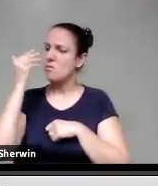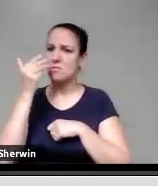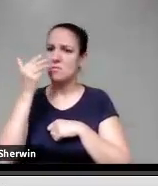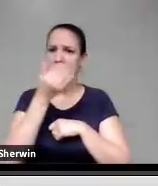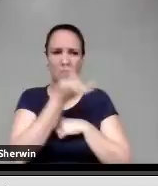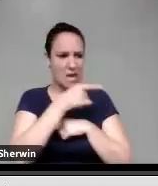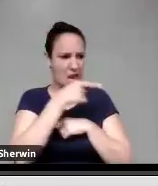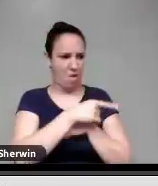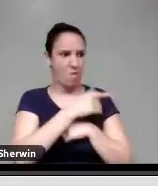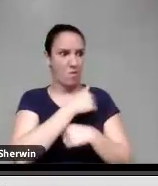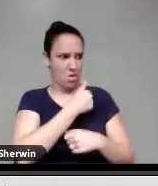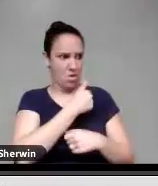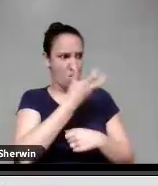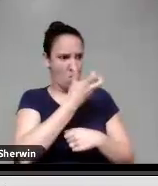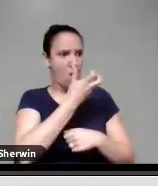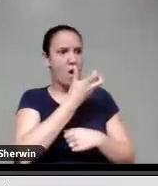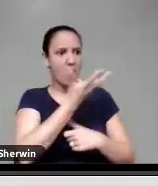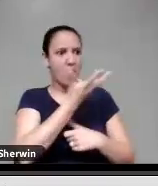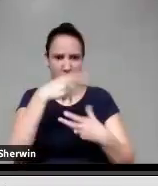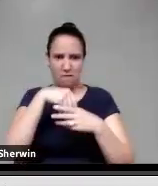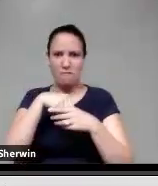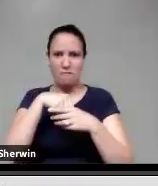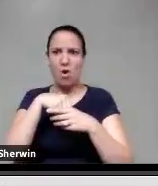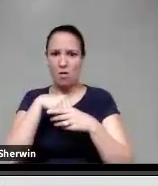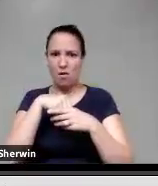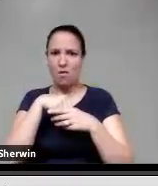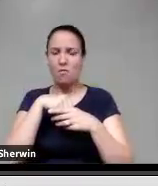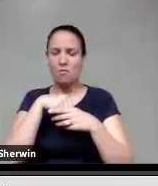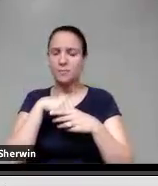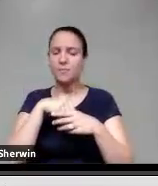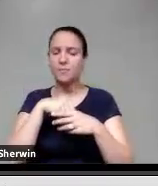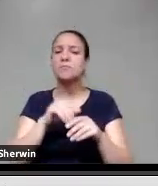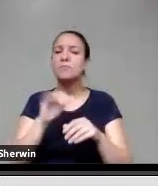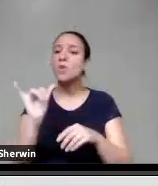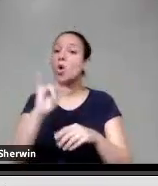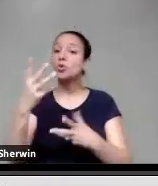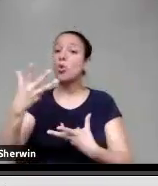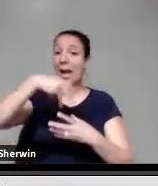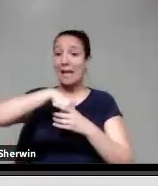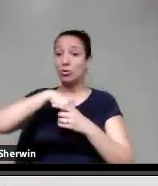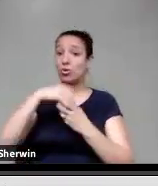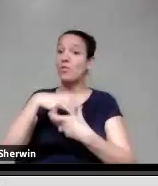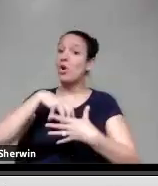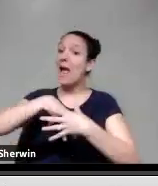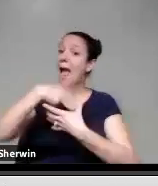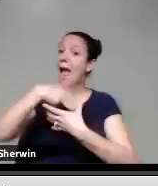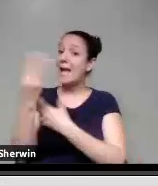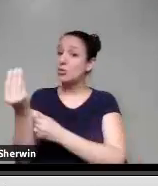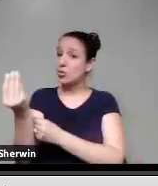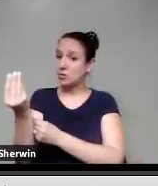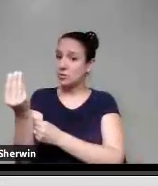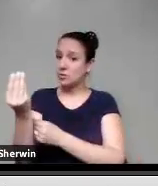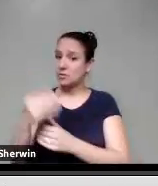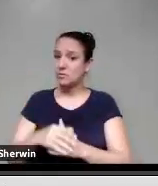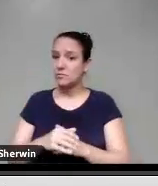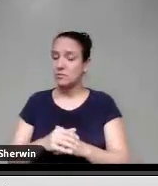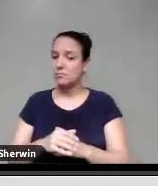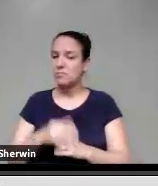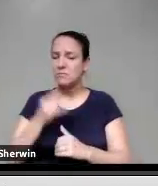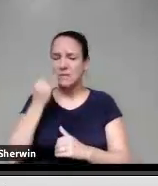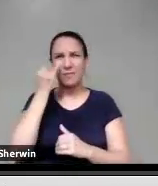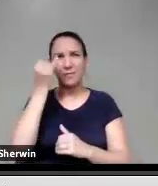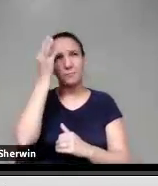aware of as we're trying to involve people. The introvert-extrovert spectrum, which we discussed at one of our sessions. If you think about the